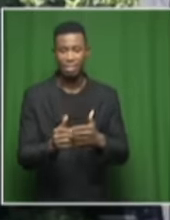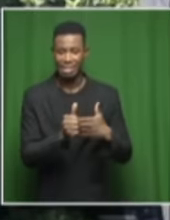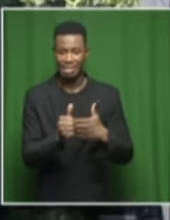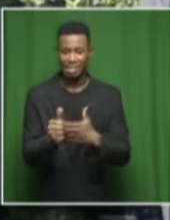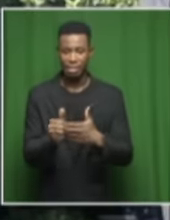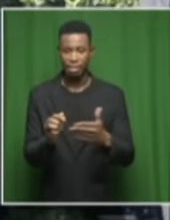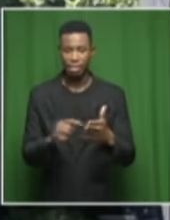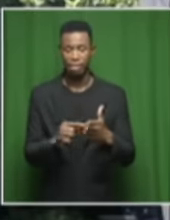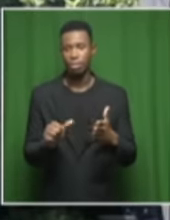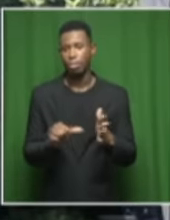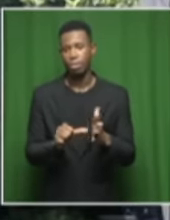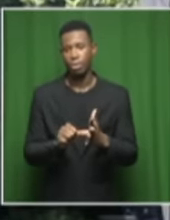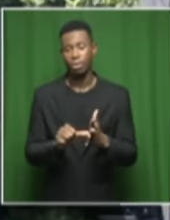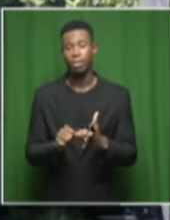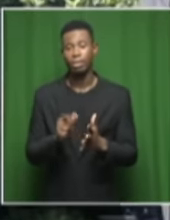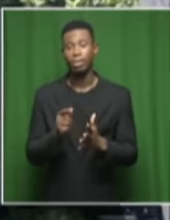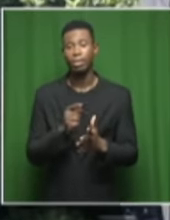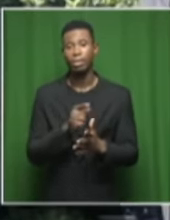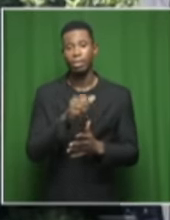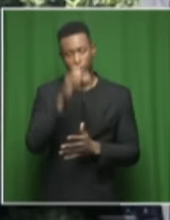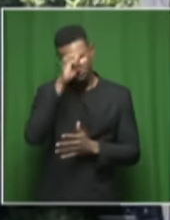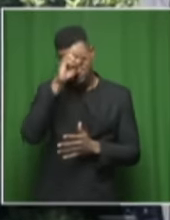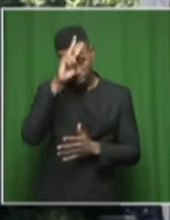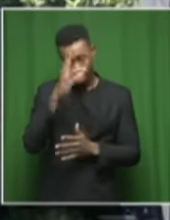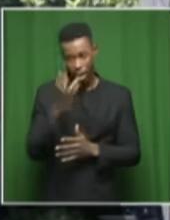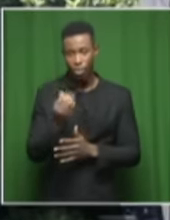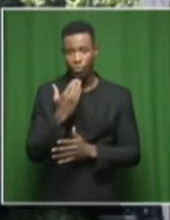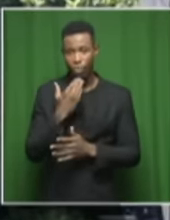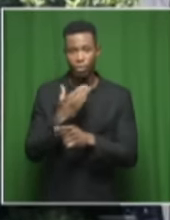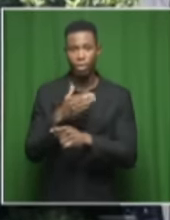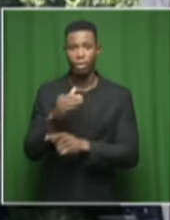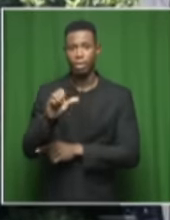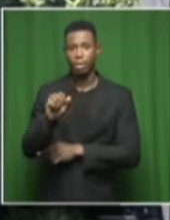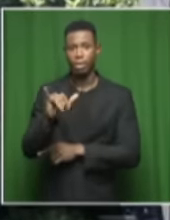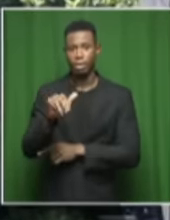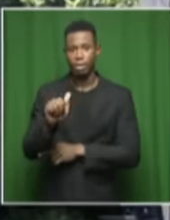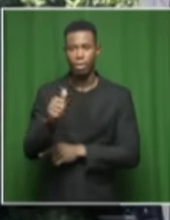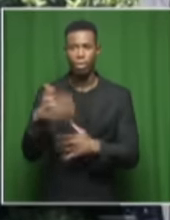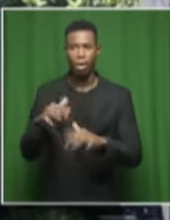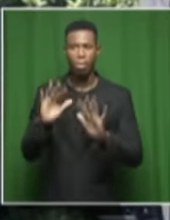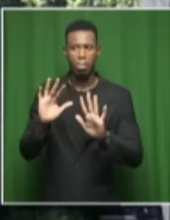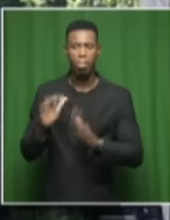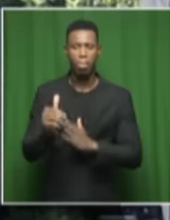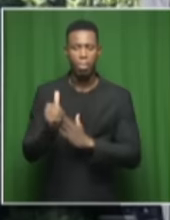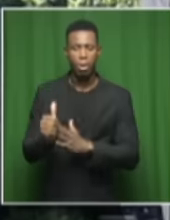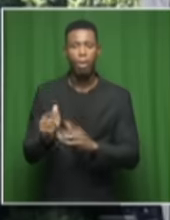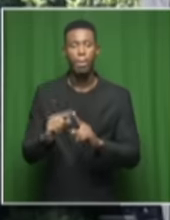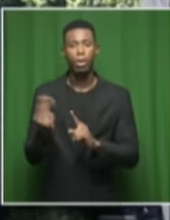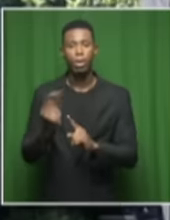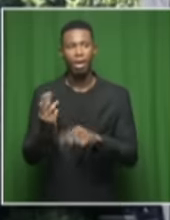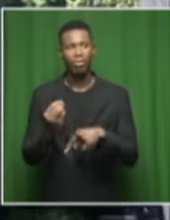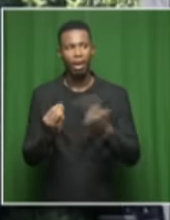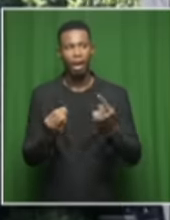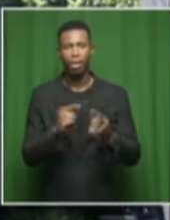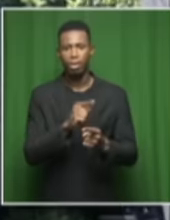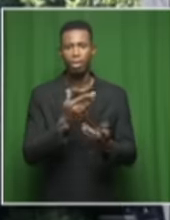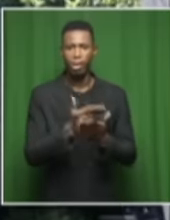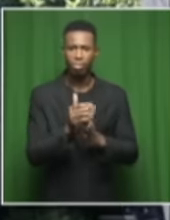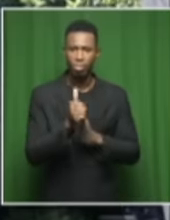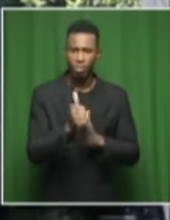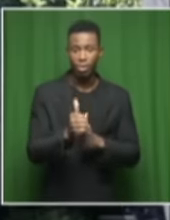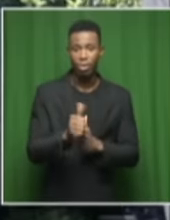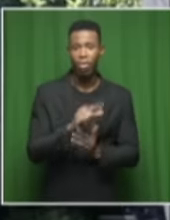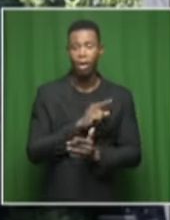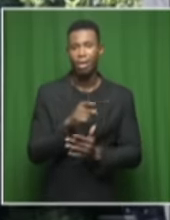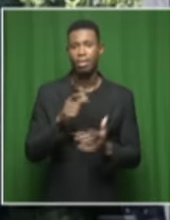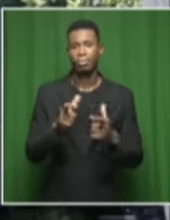got Siya, who's an unbelievable leader. But they've got a few other leaders in the team as well, you know. And I think in a big game like a World Cup final, you need